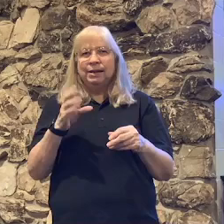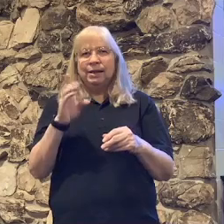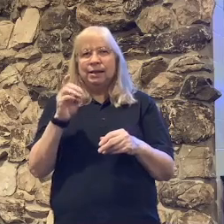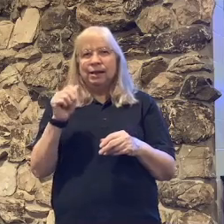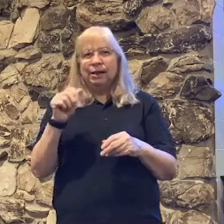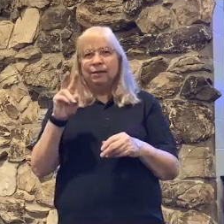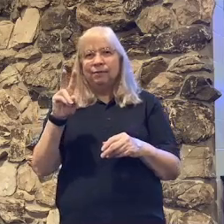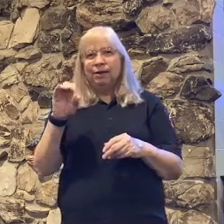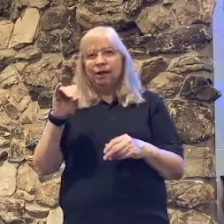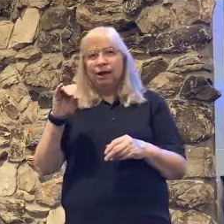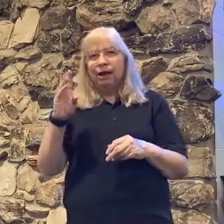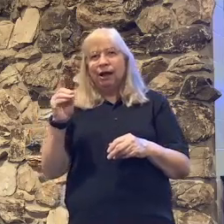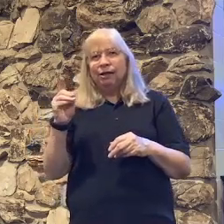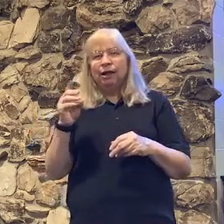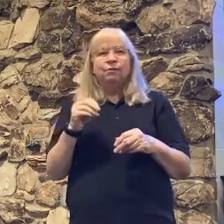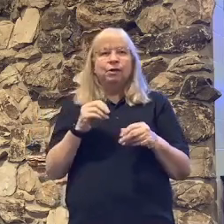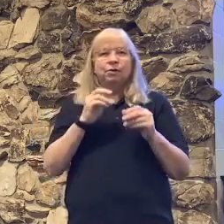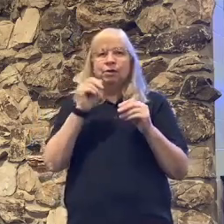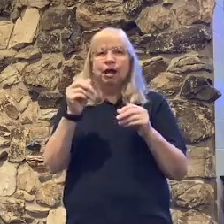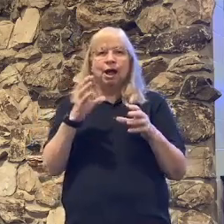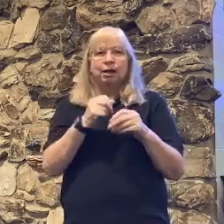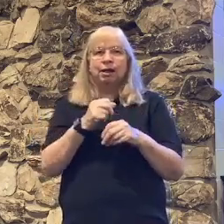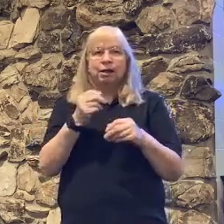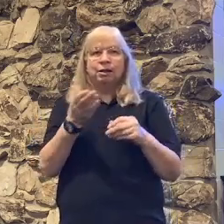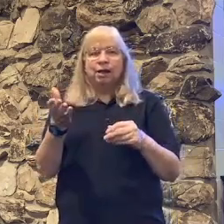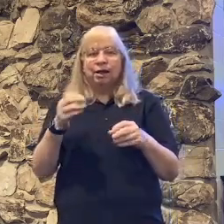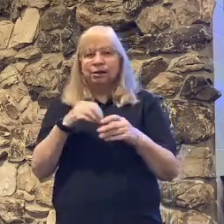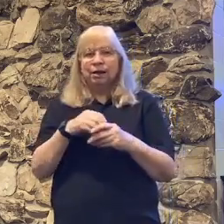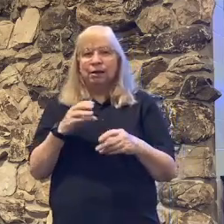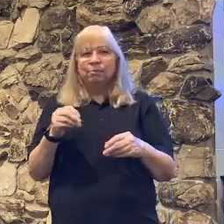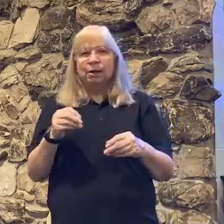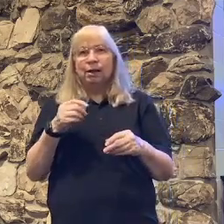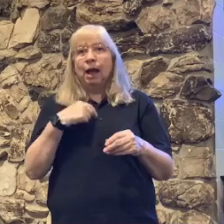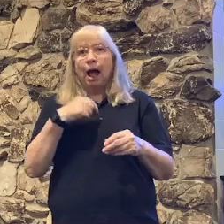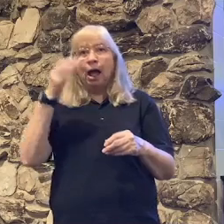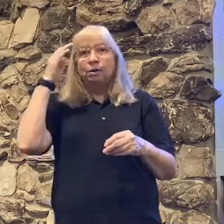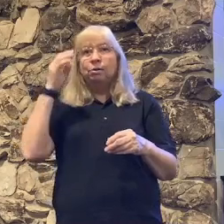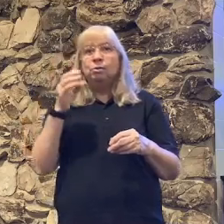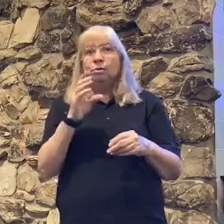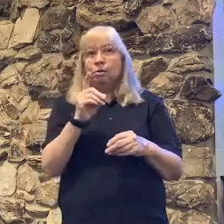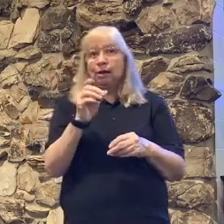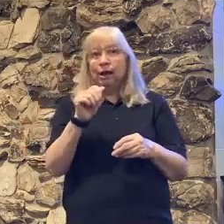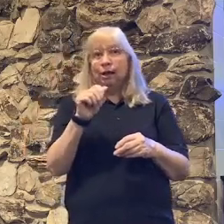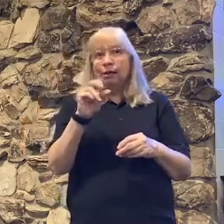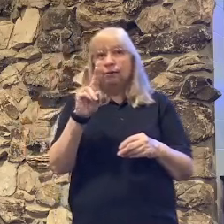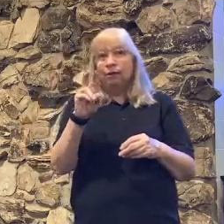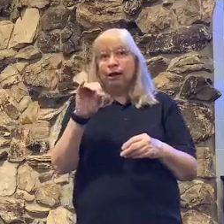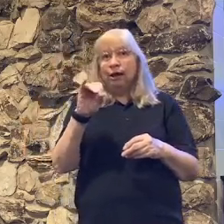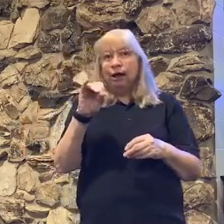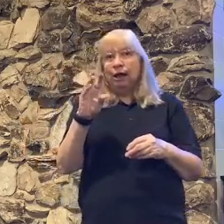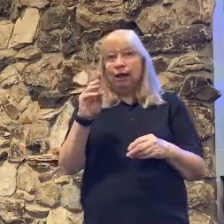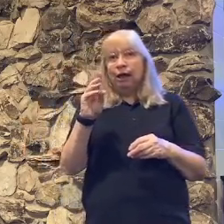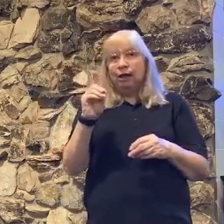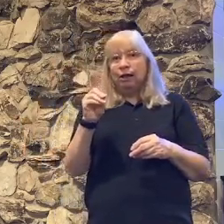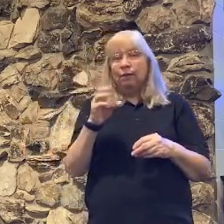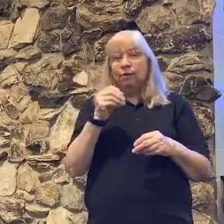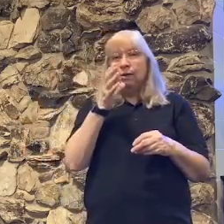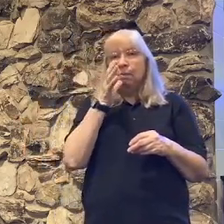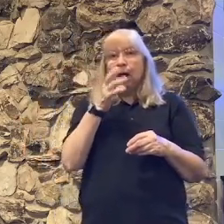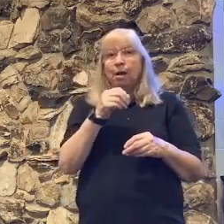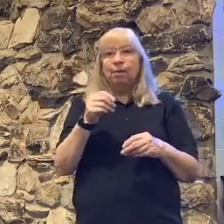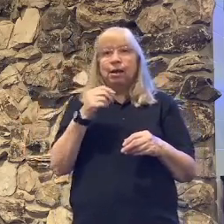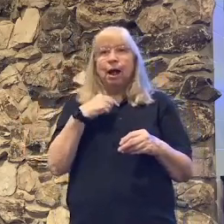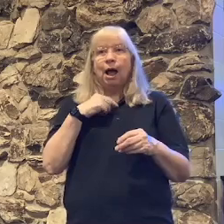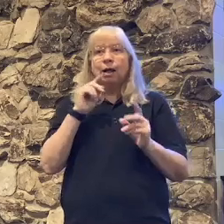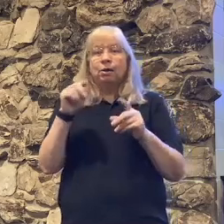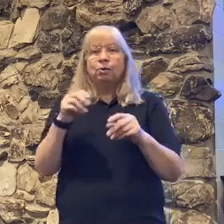So don't expect it." Well, I knew David's mom. Went to high school with him. And while